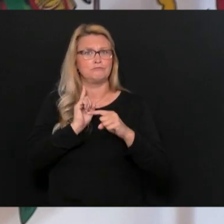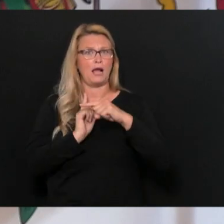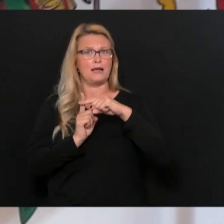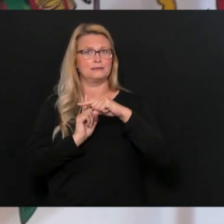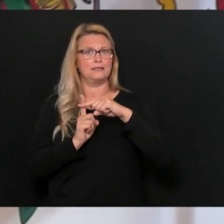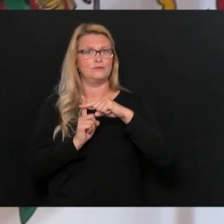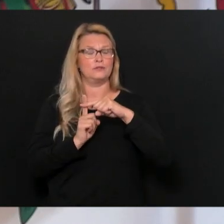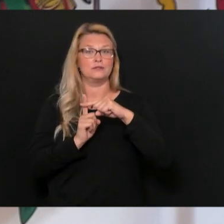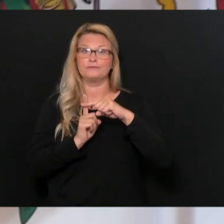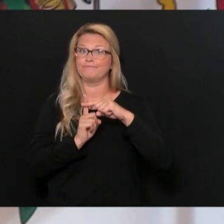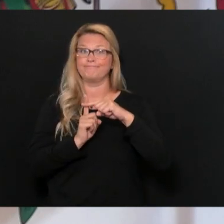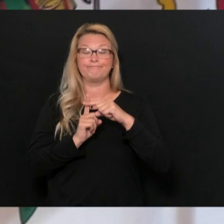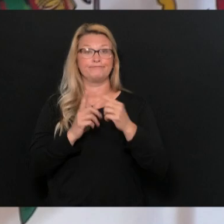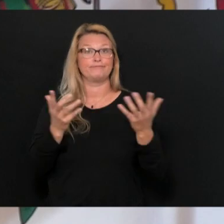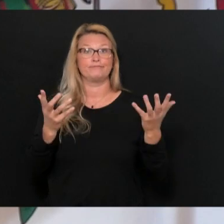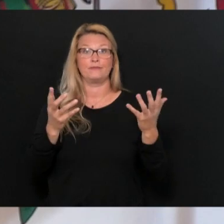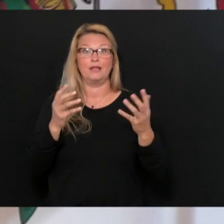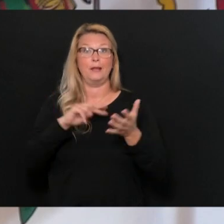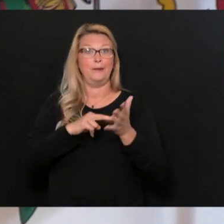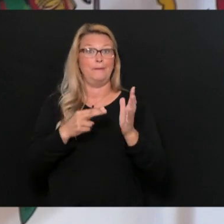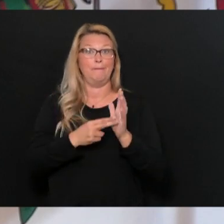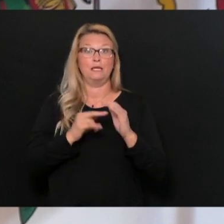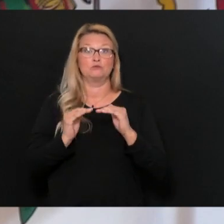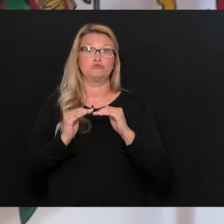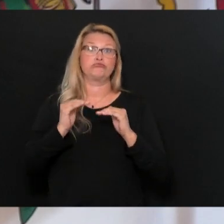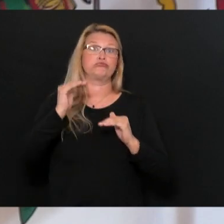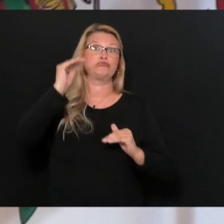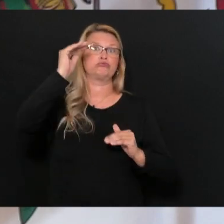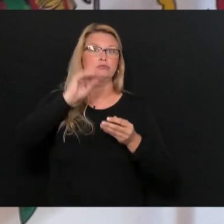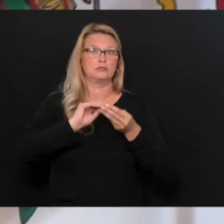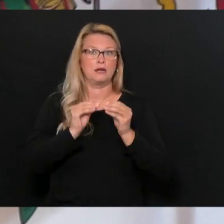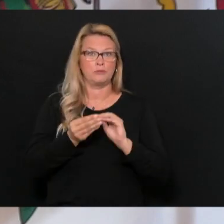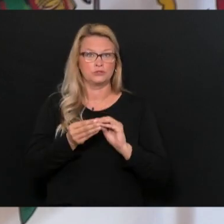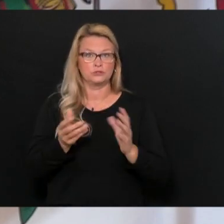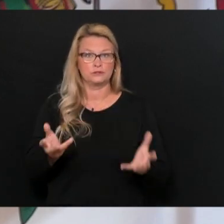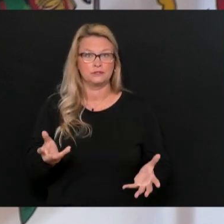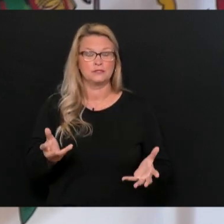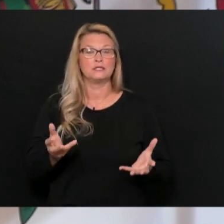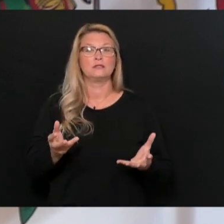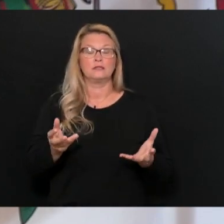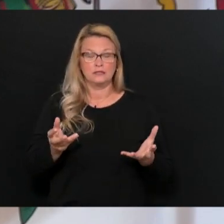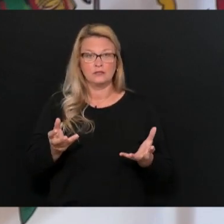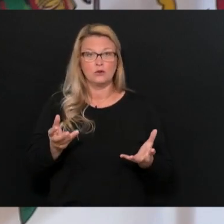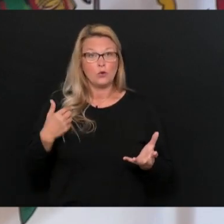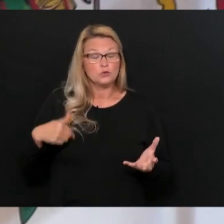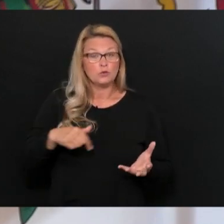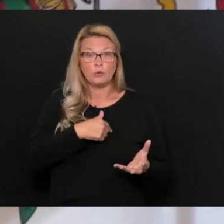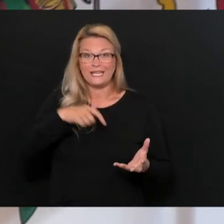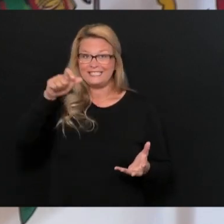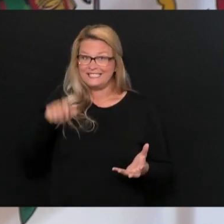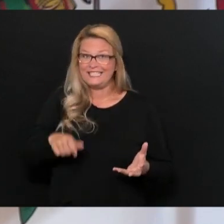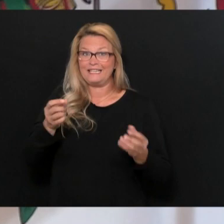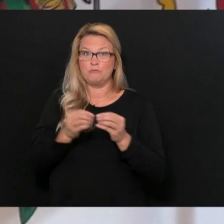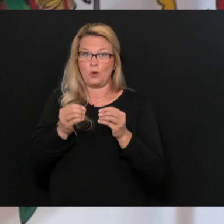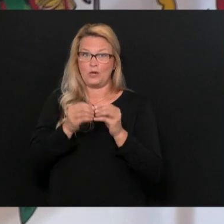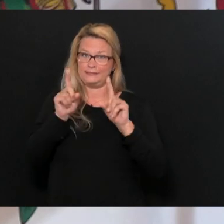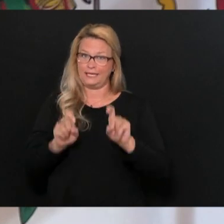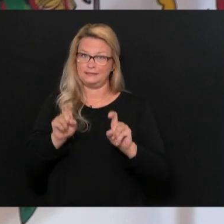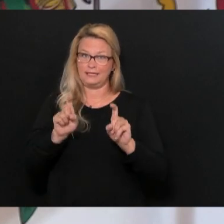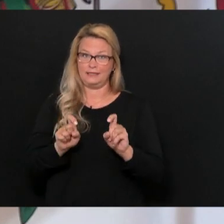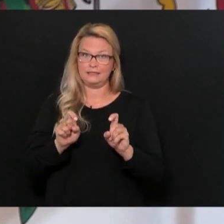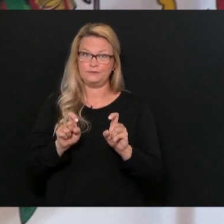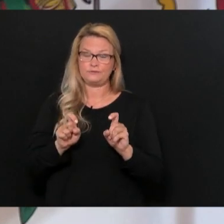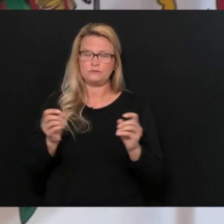it just sends you right off the chart. So, in other words, we've got to test more.